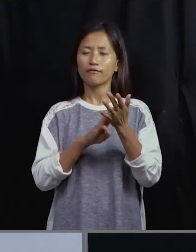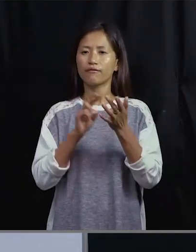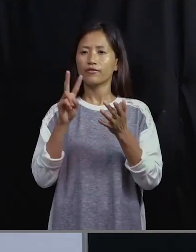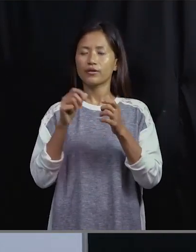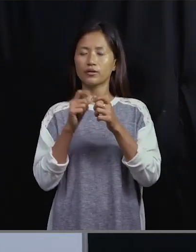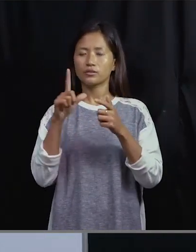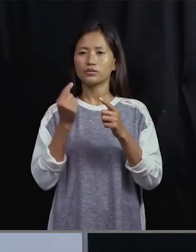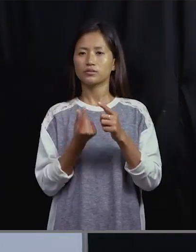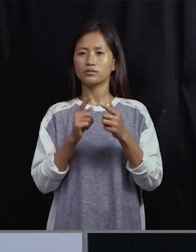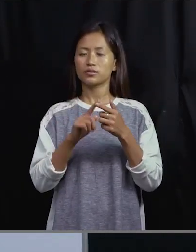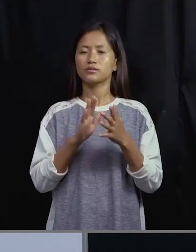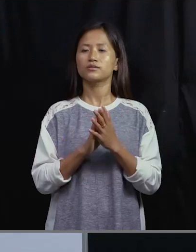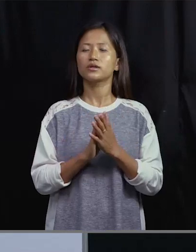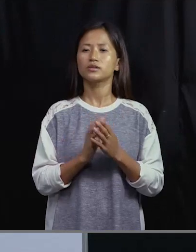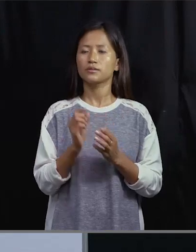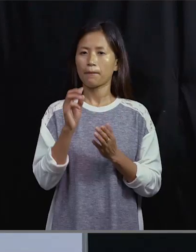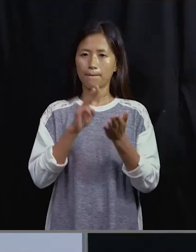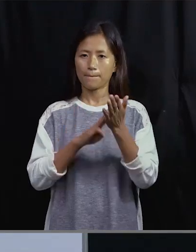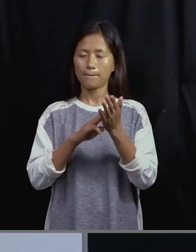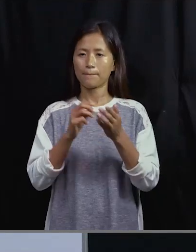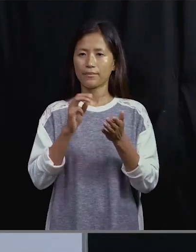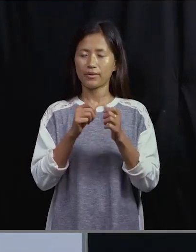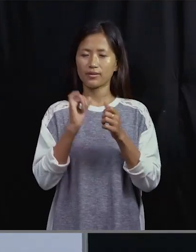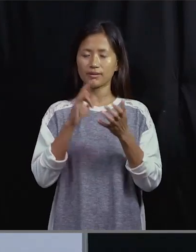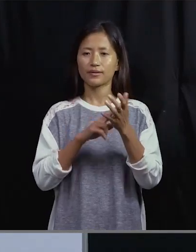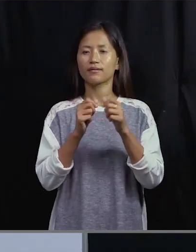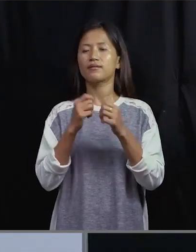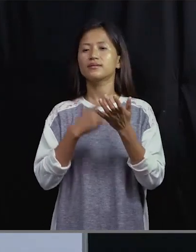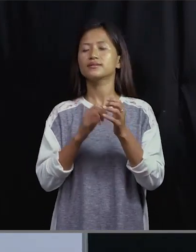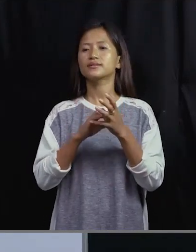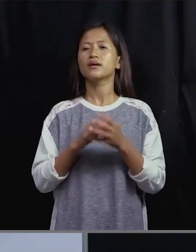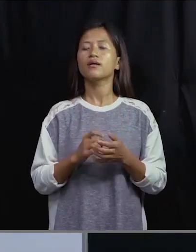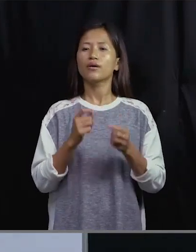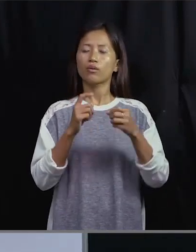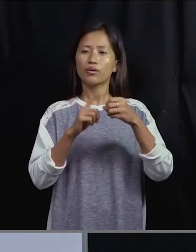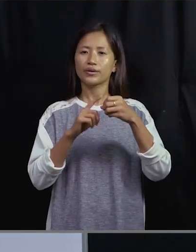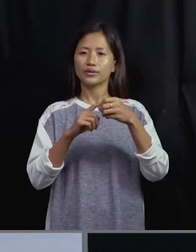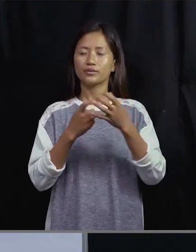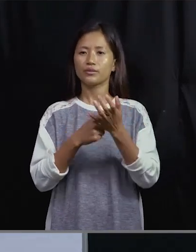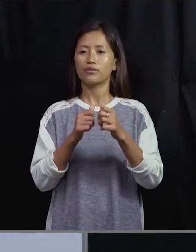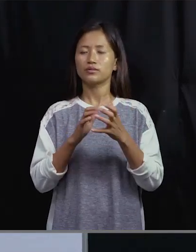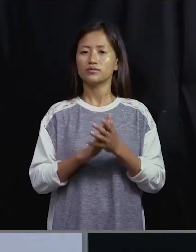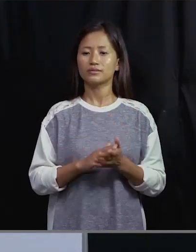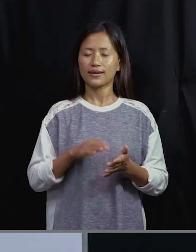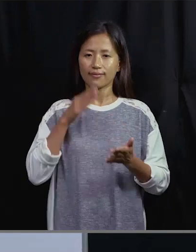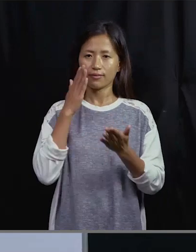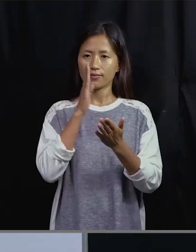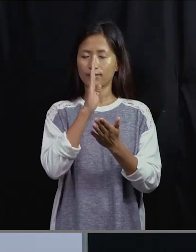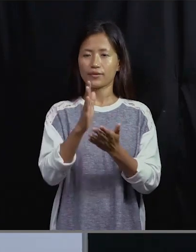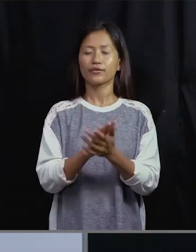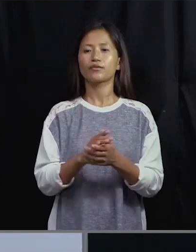isn't that? The next example is quarrying. Quarrying means what? Quarrying means extract directly from the earth's surface. That